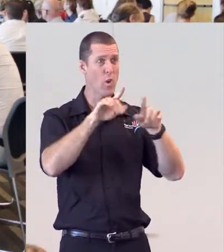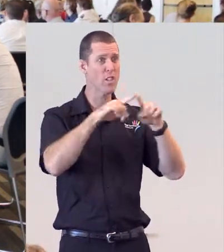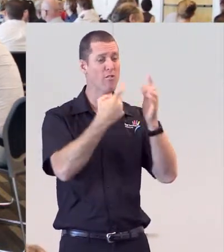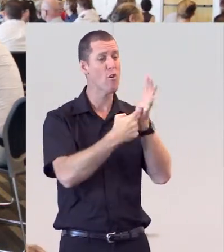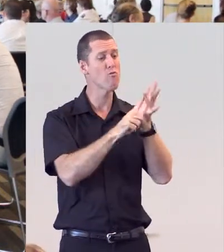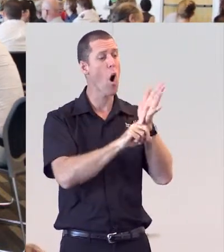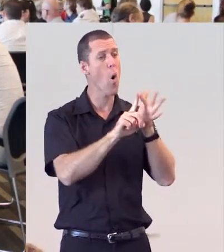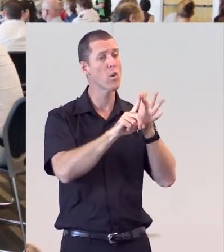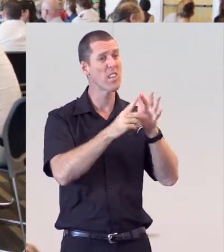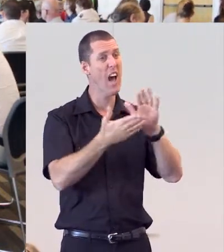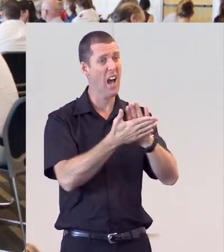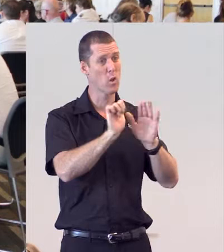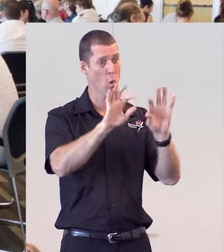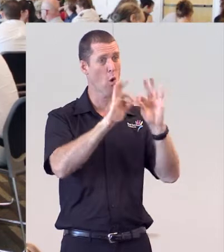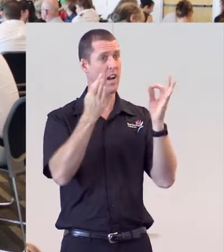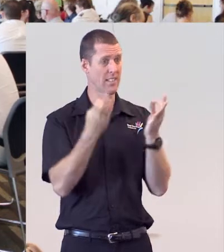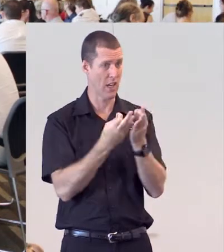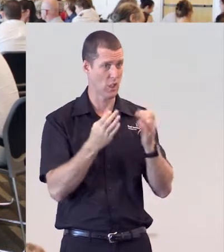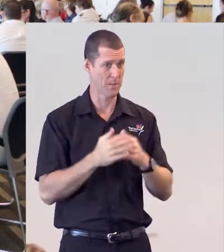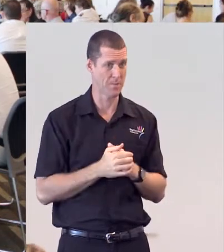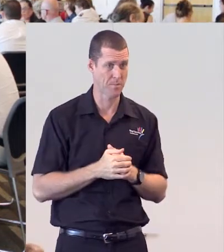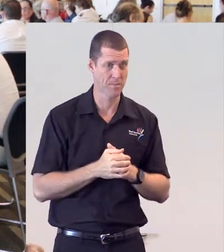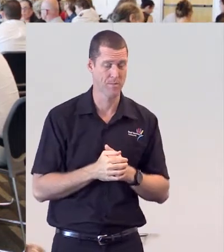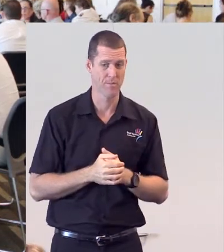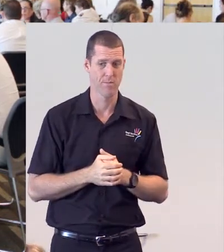exist within your own organisation.